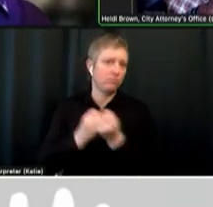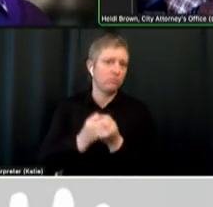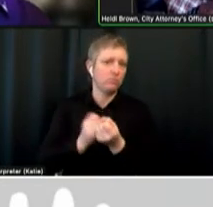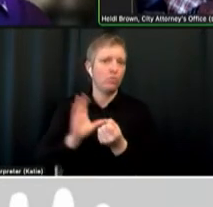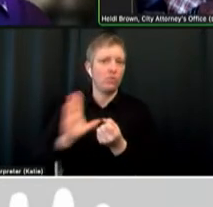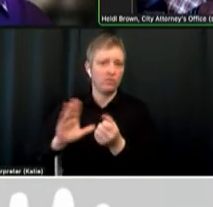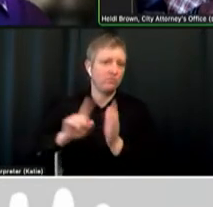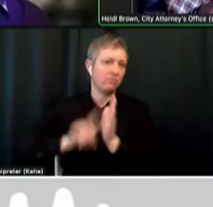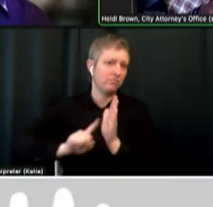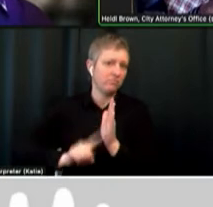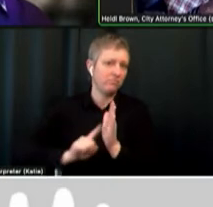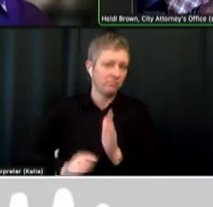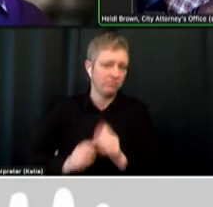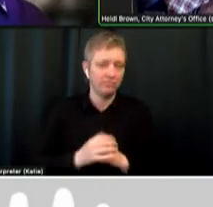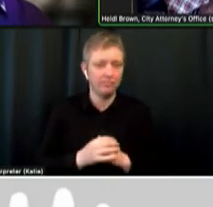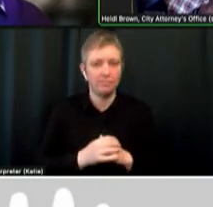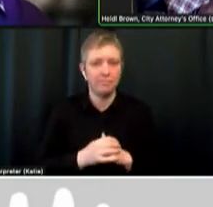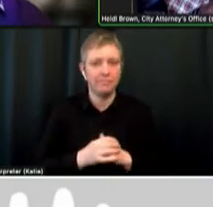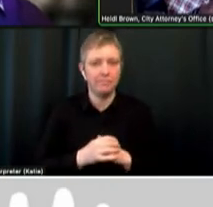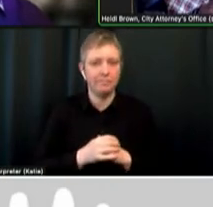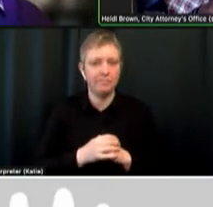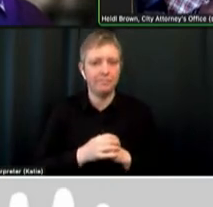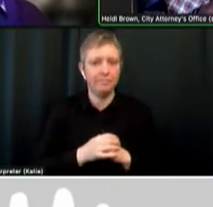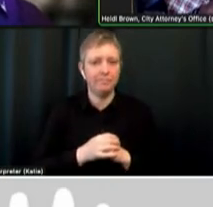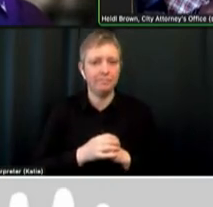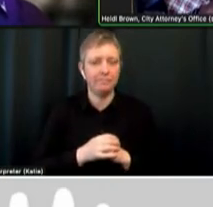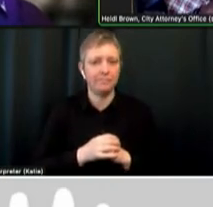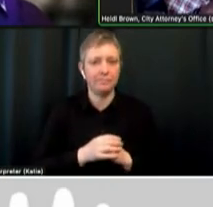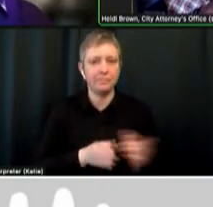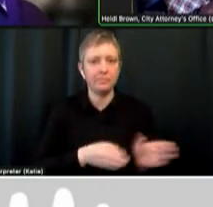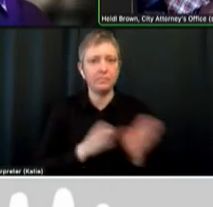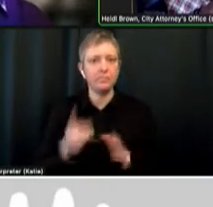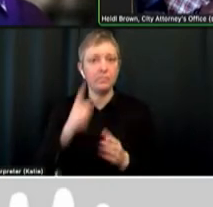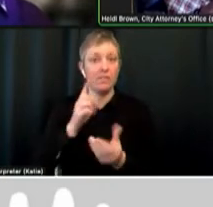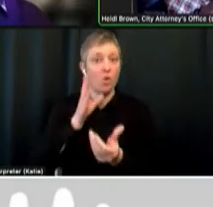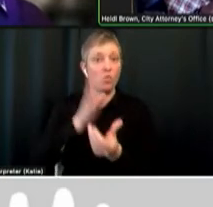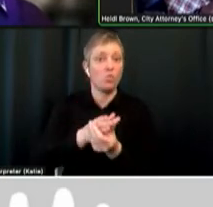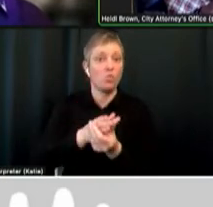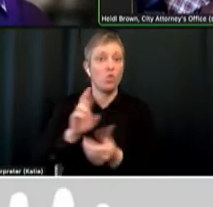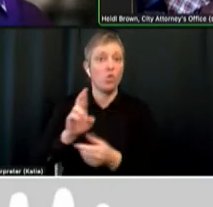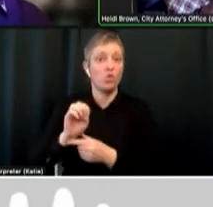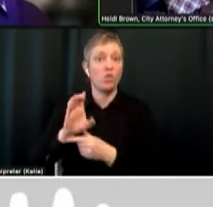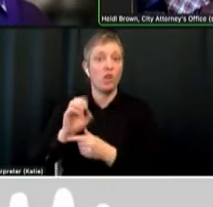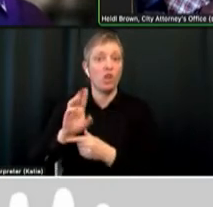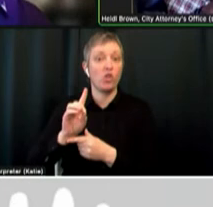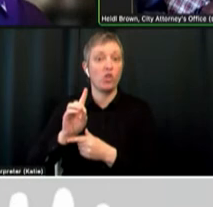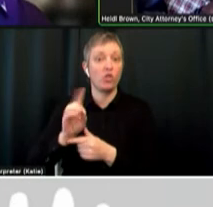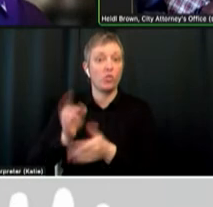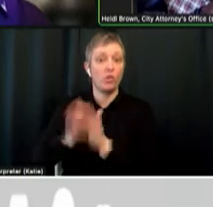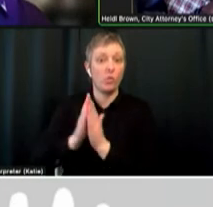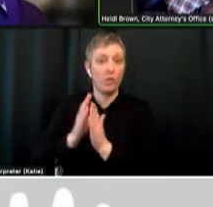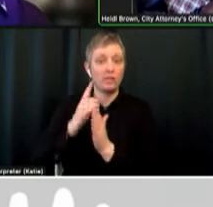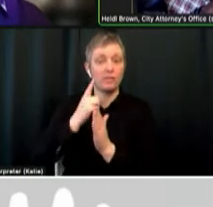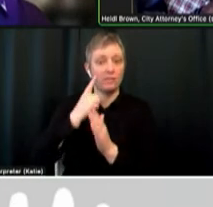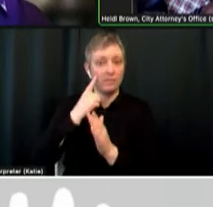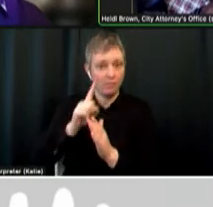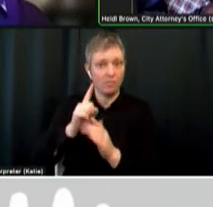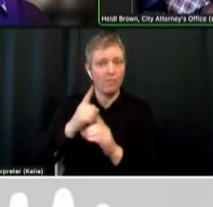On records requests to the Portland Police Bureau, those will be handled by the records division.